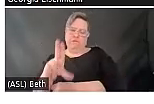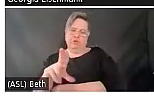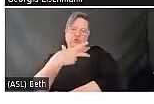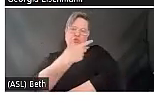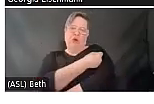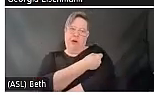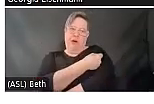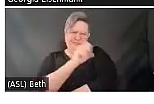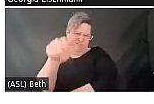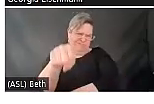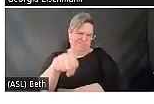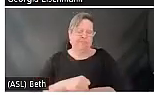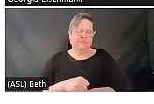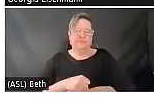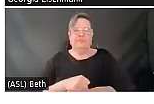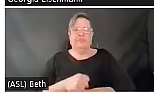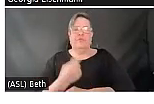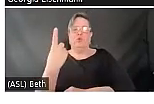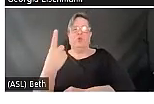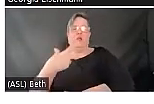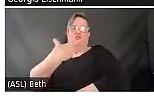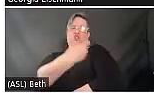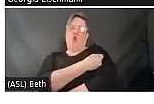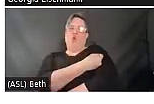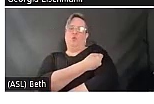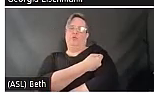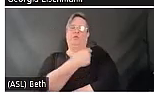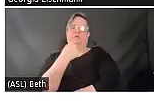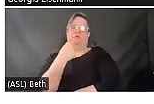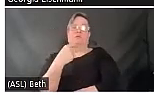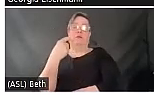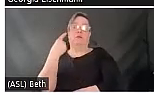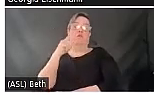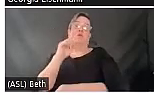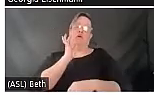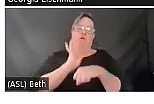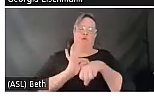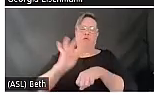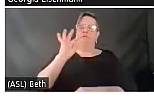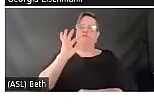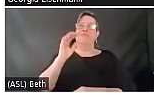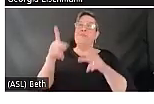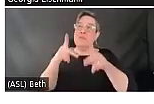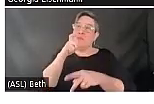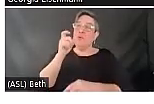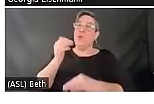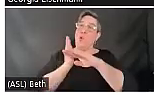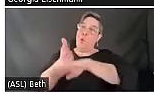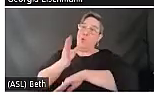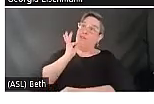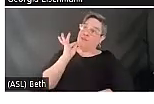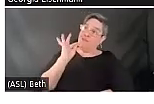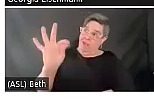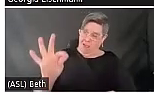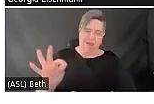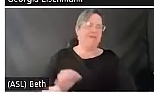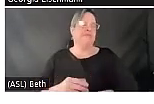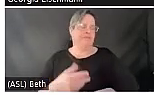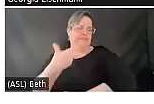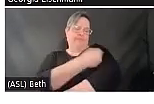It's 1 dose for those 9 years and older is a single dose. You should get that any time in September,